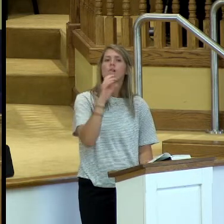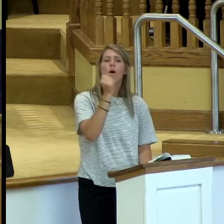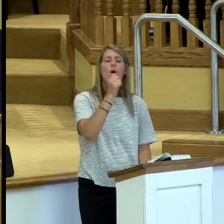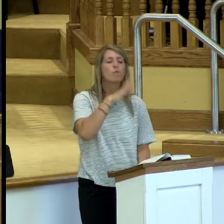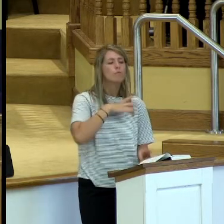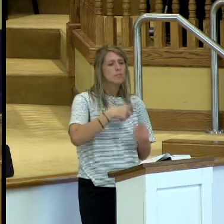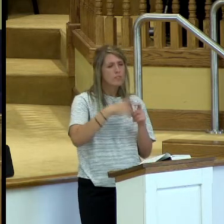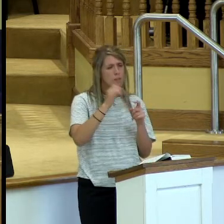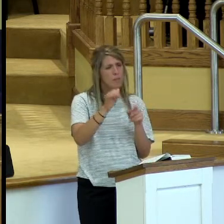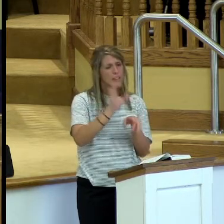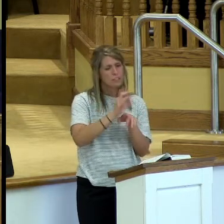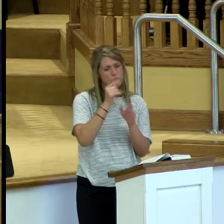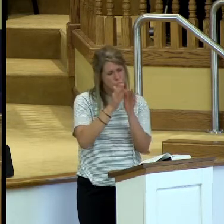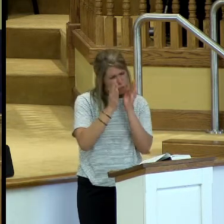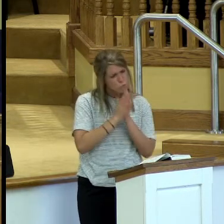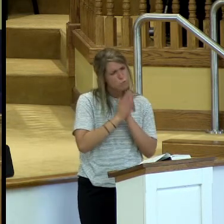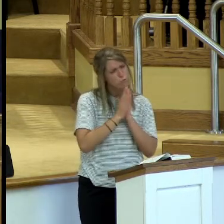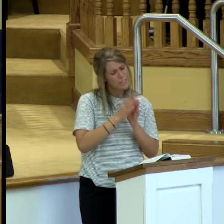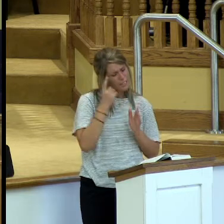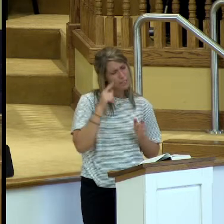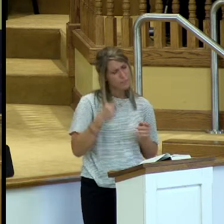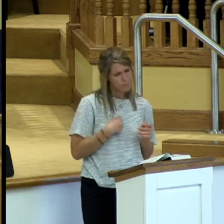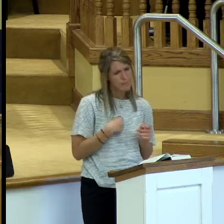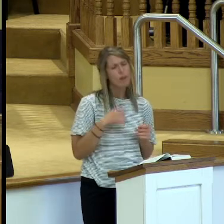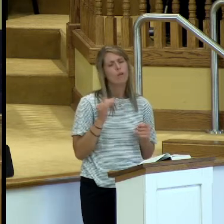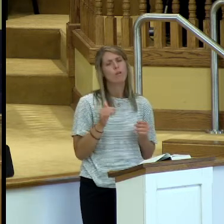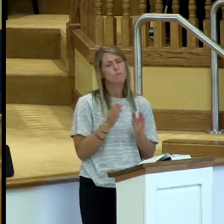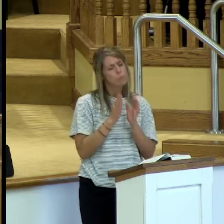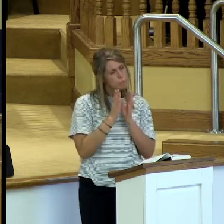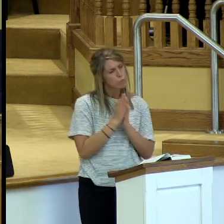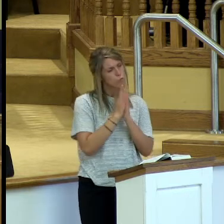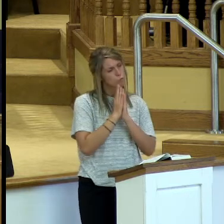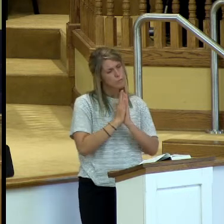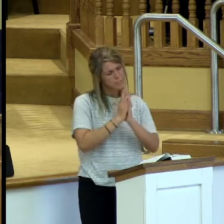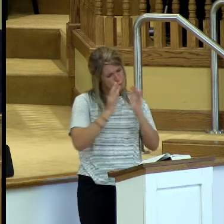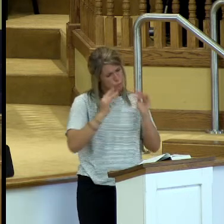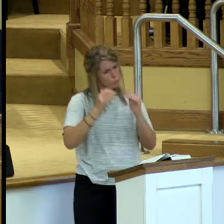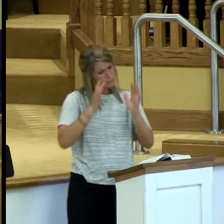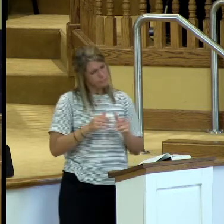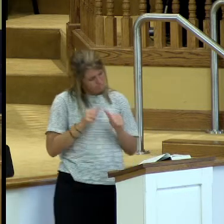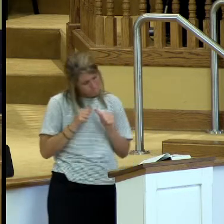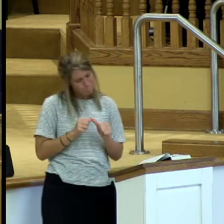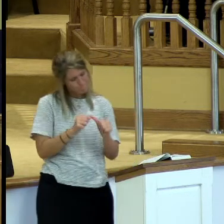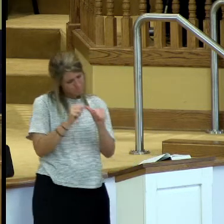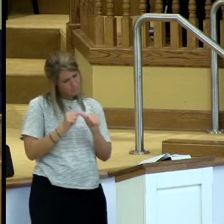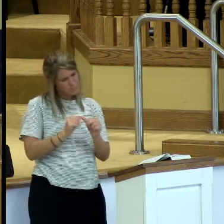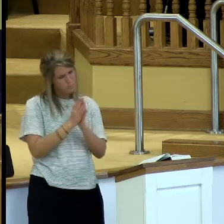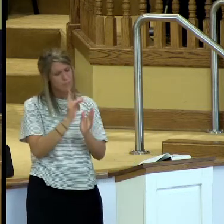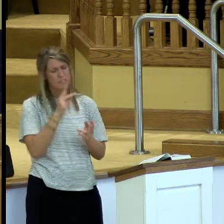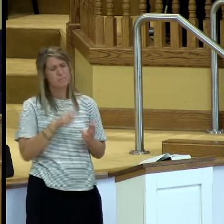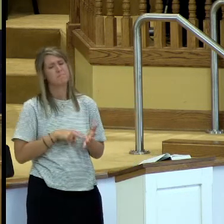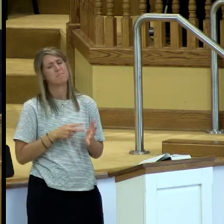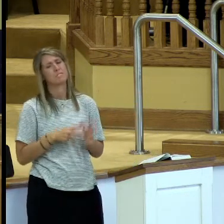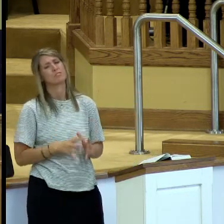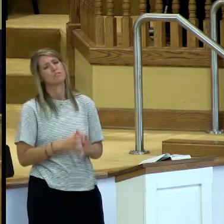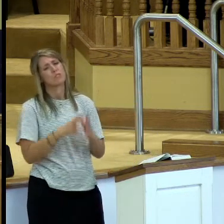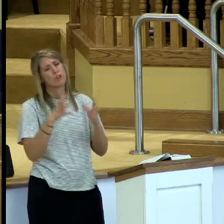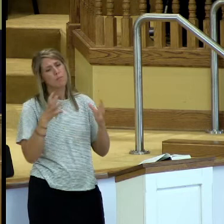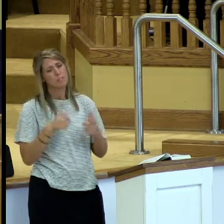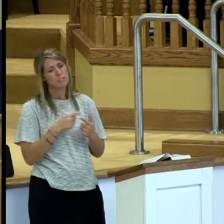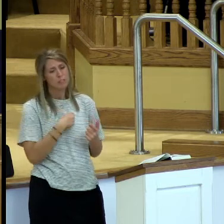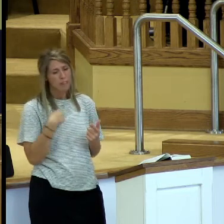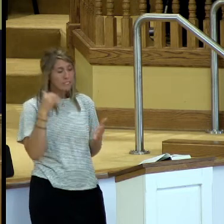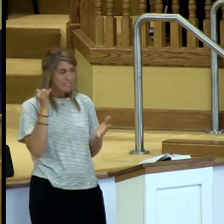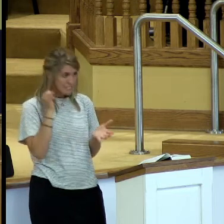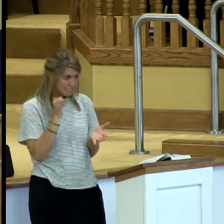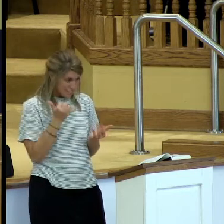from that church who presented at the prayed for you. Prayer warriors, keep on praying. It means the world. Well,